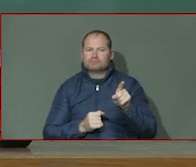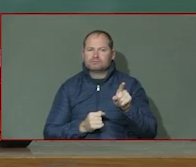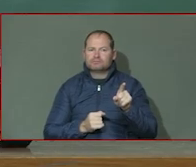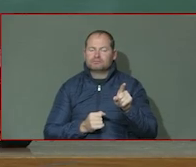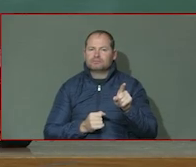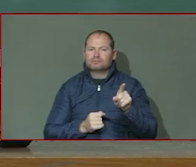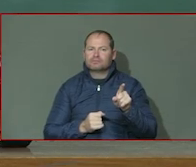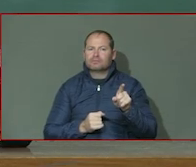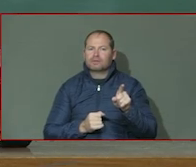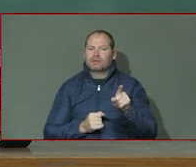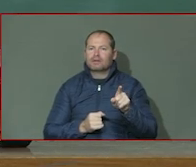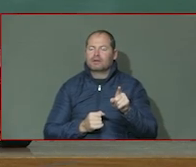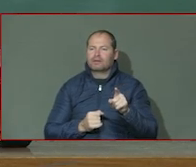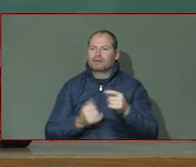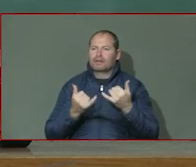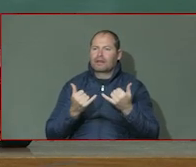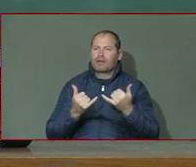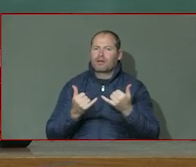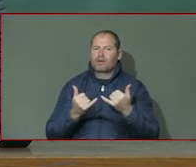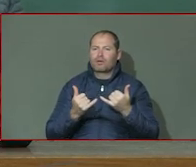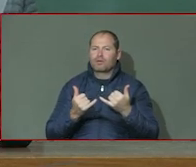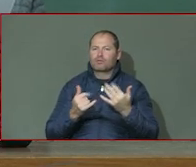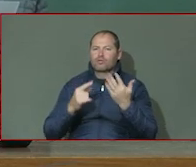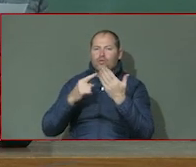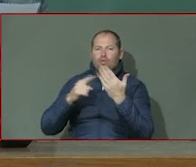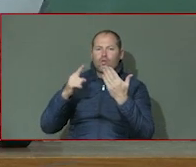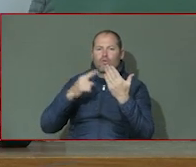she look at the type of audit report? And